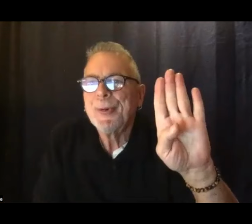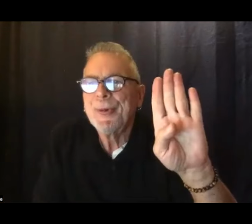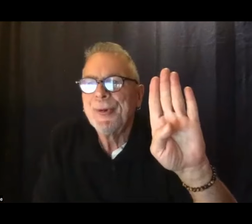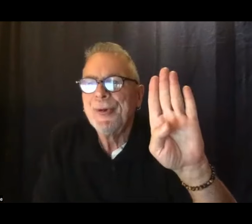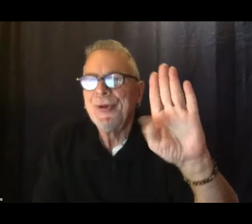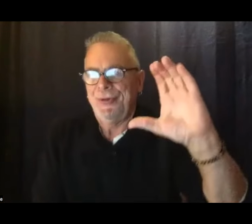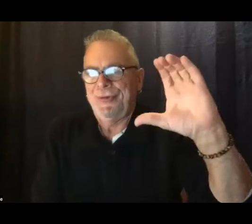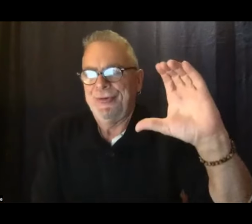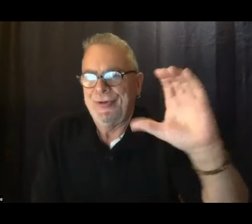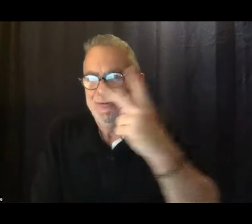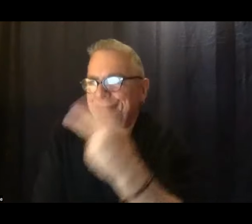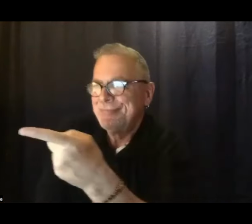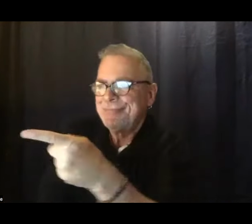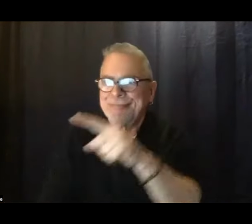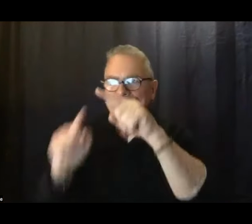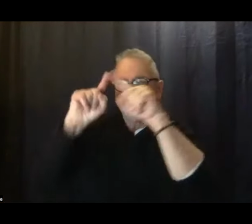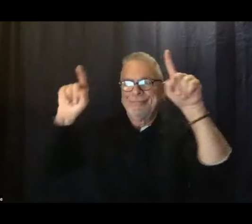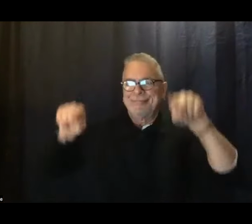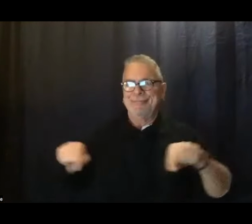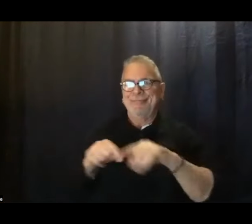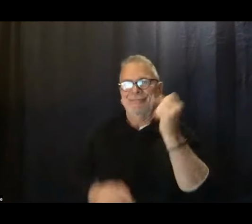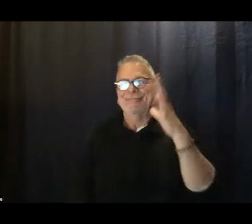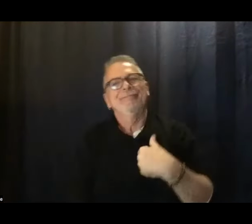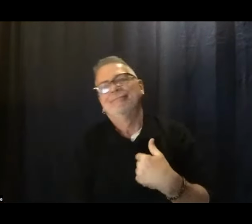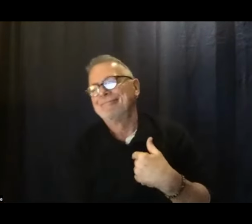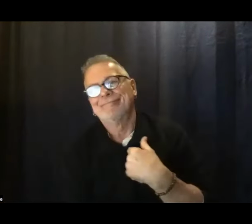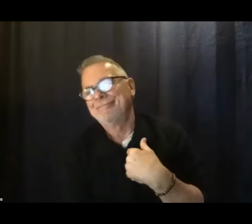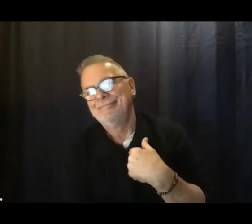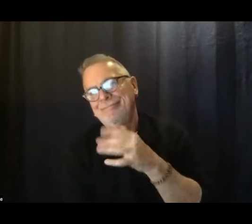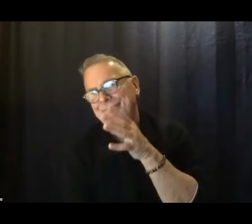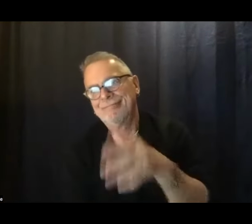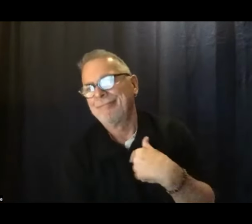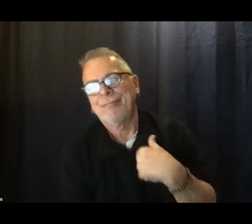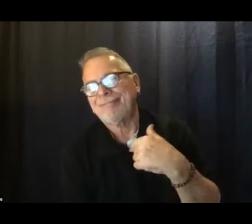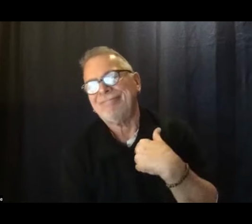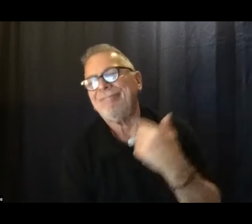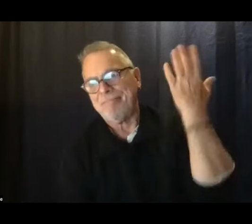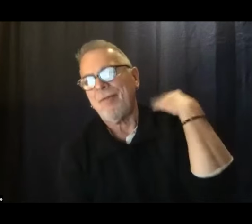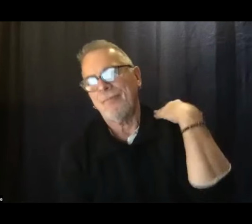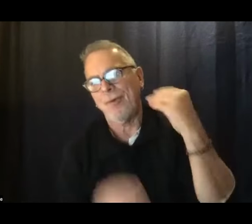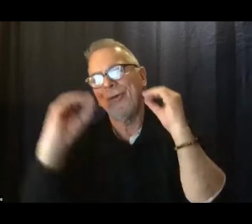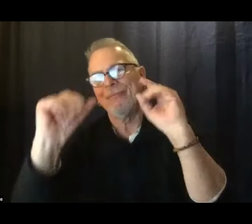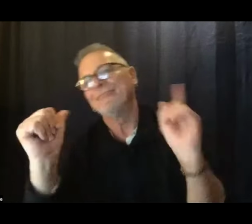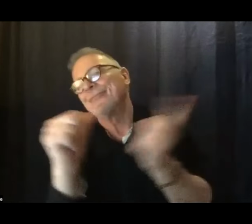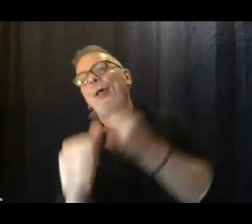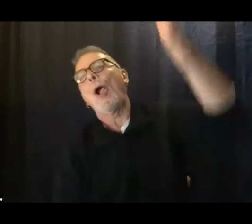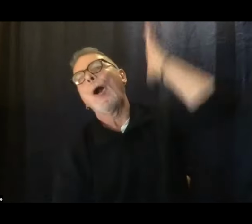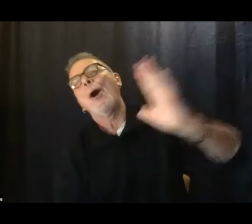Now, typically when people start out, they have the ABCs, their alphabet right there. I don't do that.